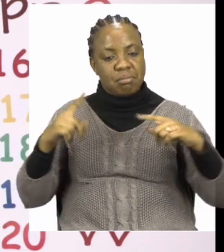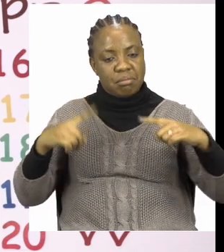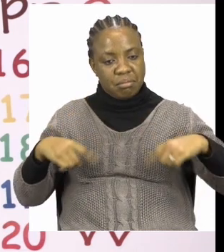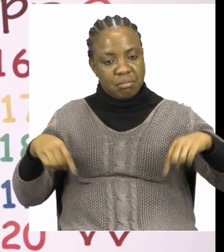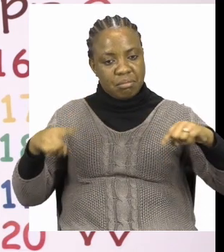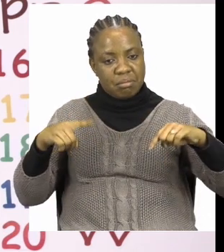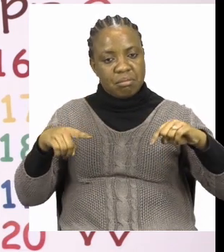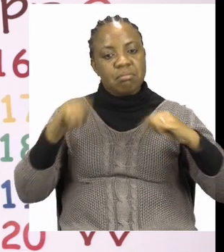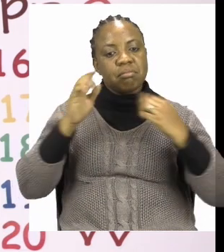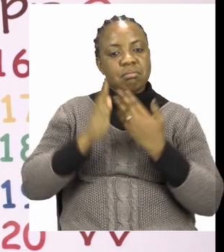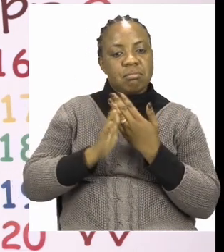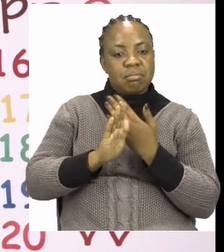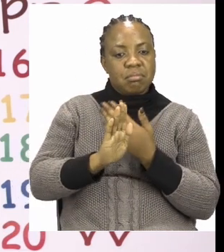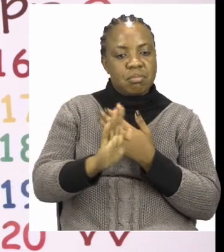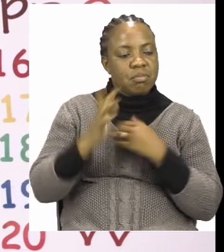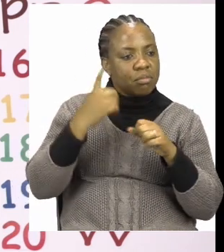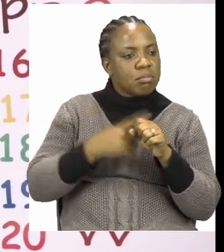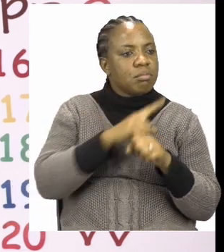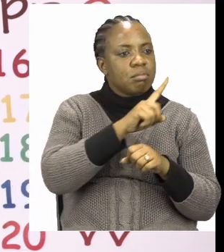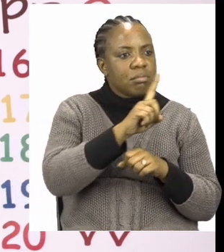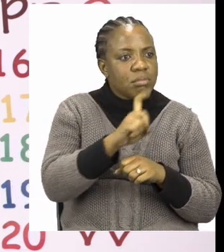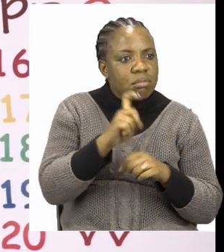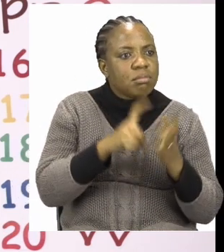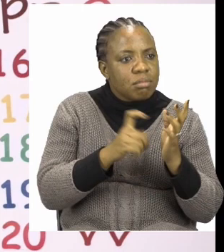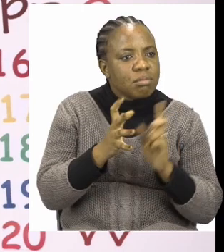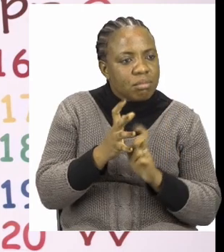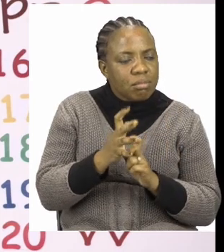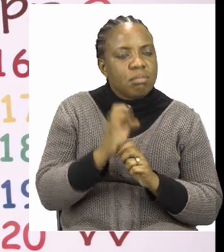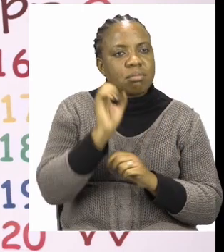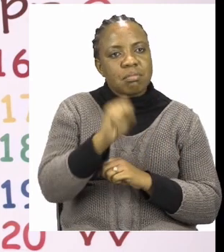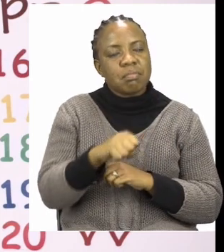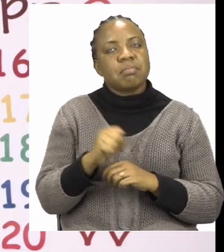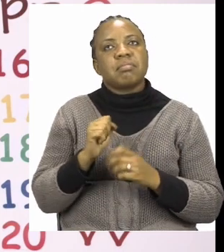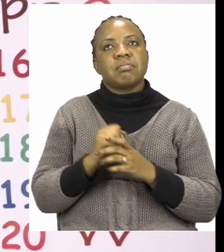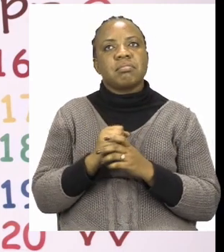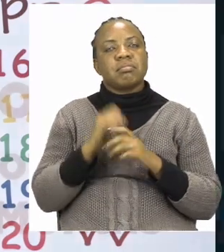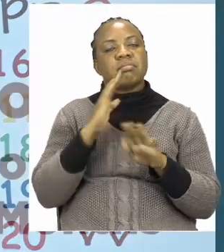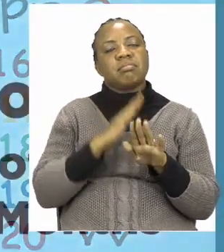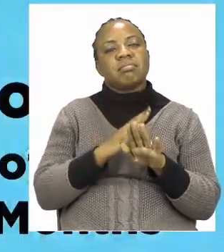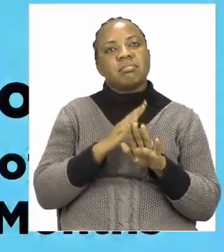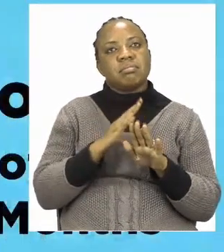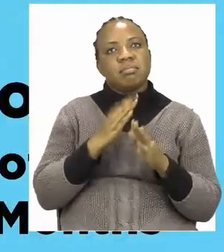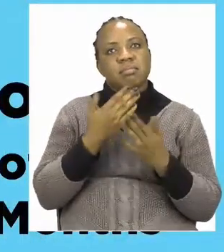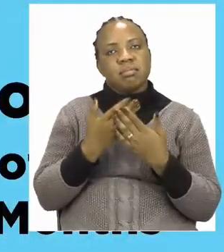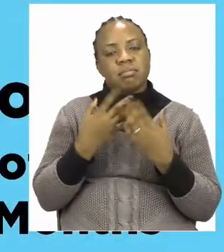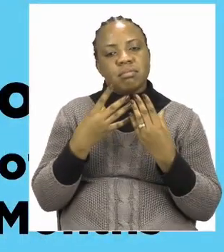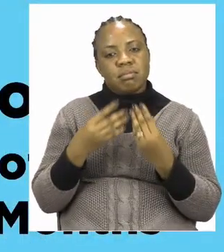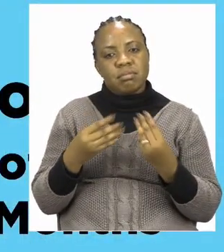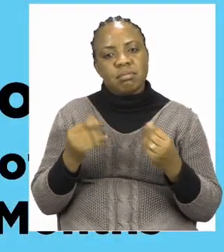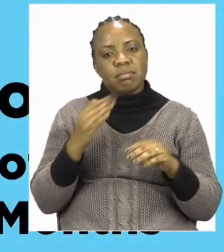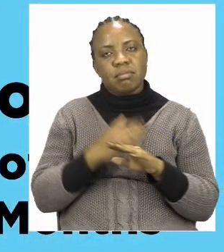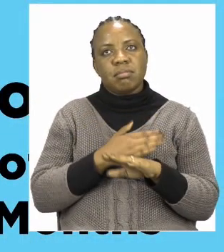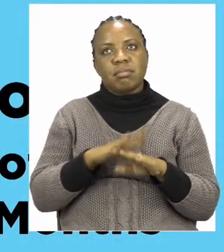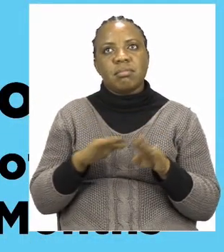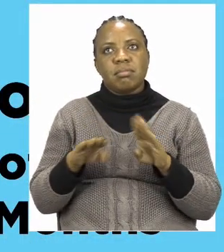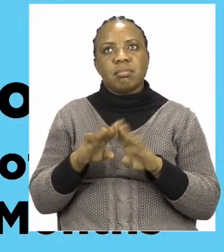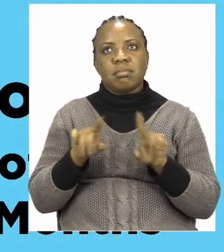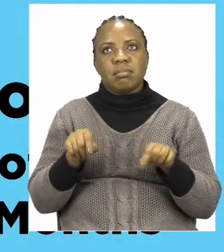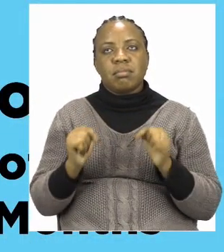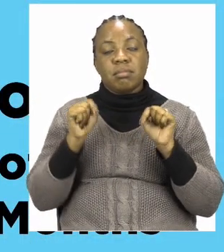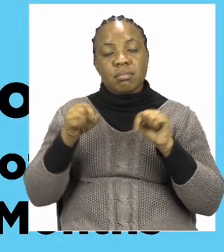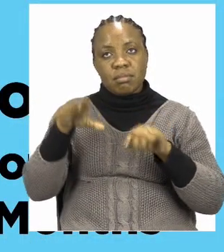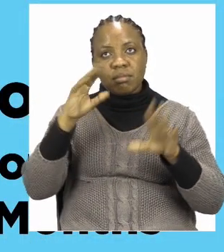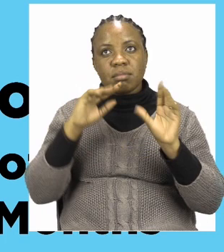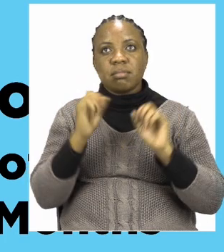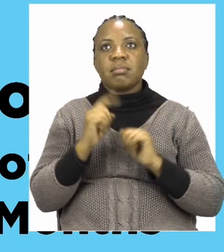they have sanitized their hands. Make sure your hands are dry before you touch anything else. For today's lesson, we will be